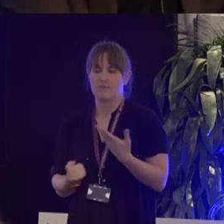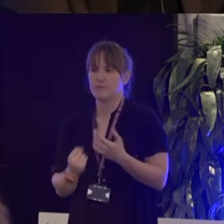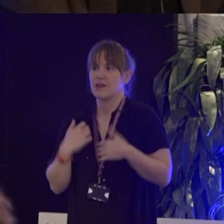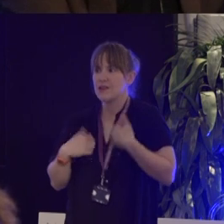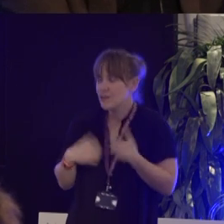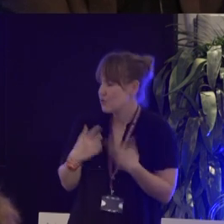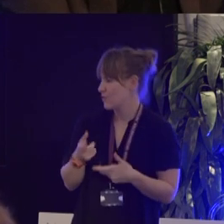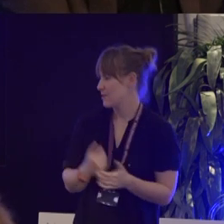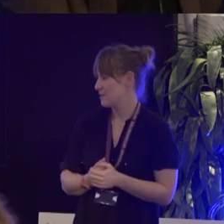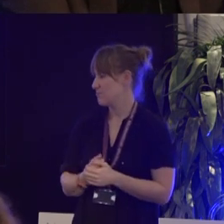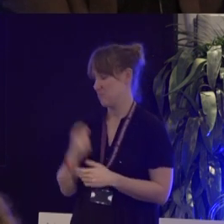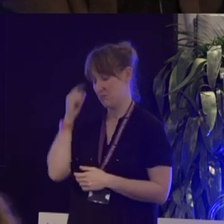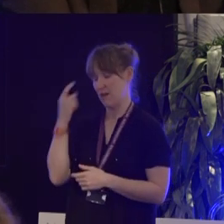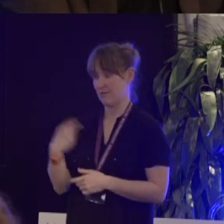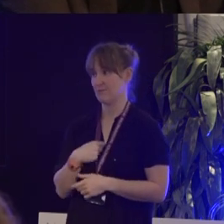as I understand it, anyway.